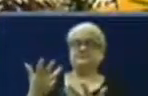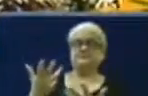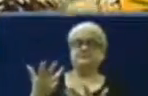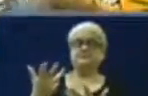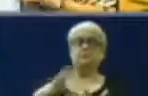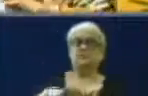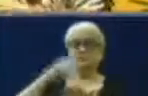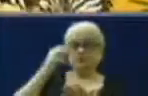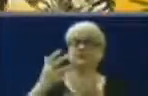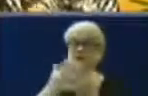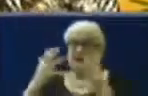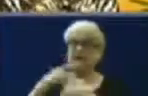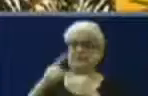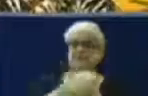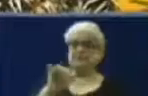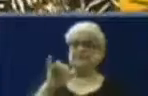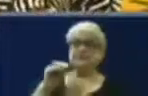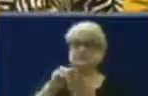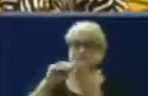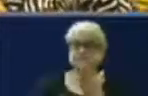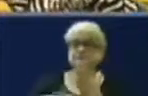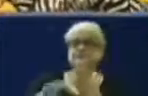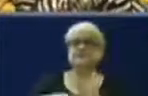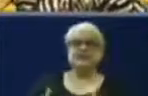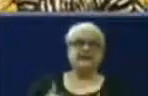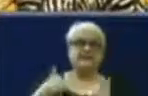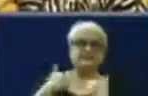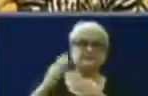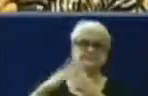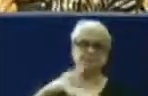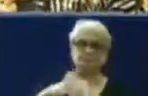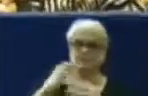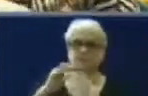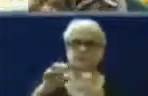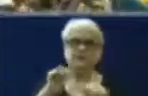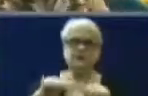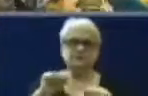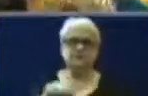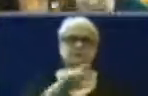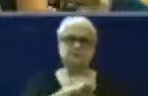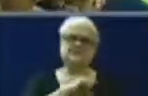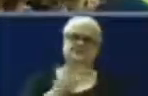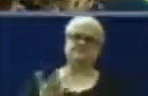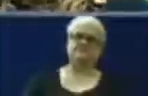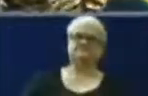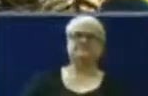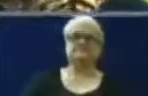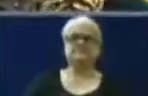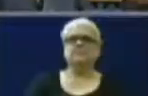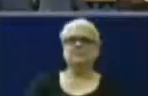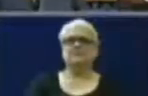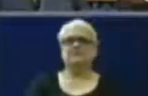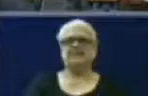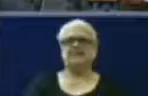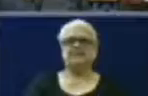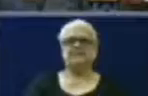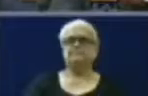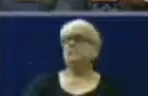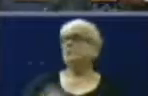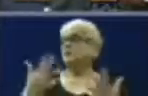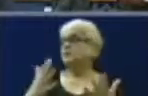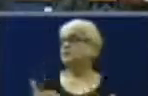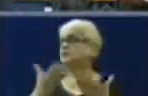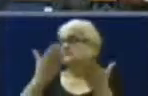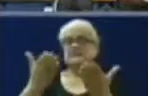report. And I think we need a motion to receive this report. Mr. Hadaway moves, Ms. Warren seconds. All in